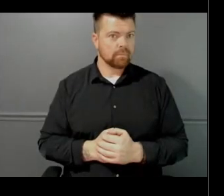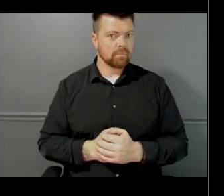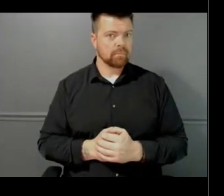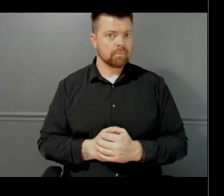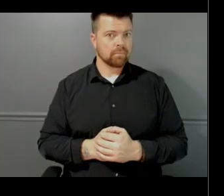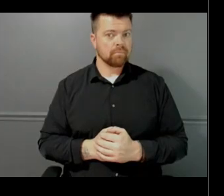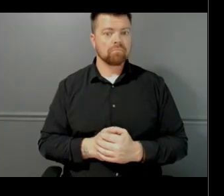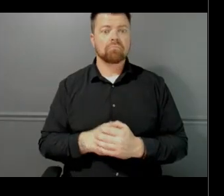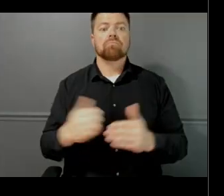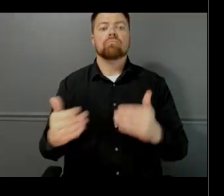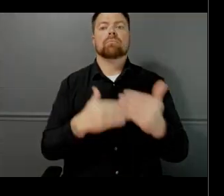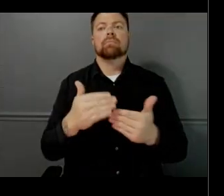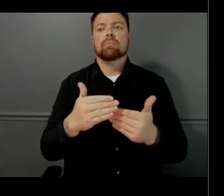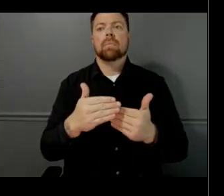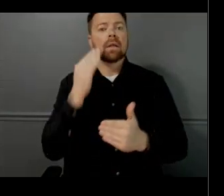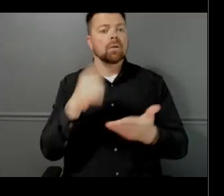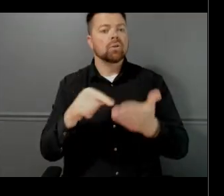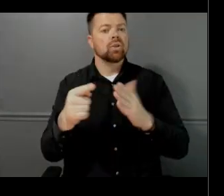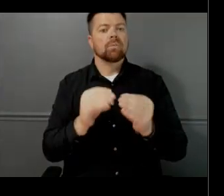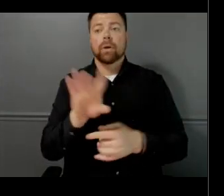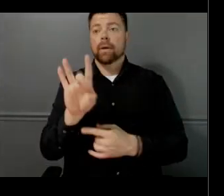Moving on to knowledge check 8.